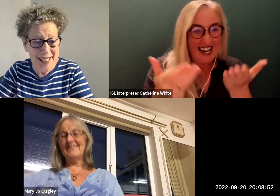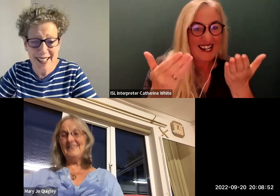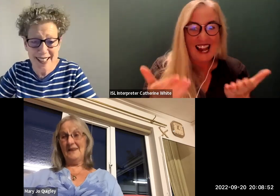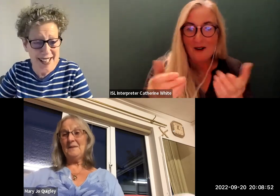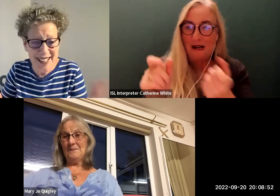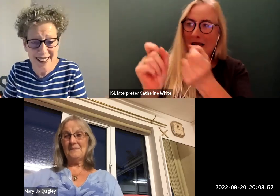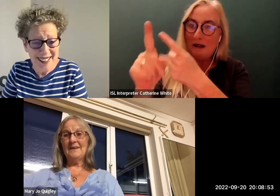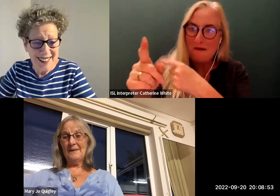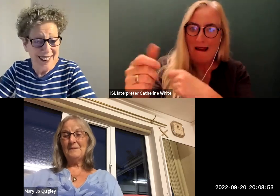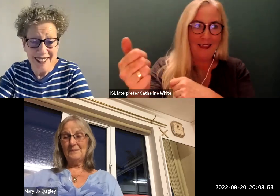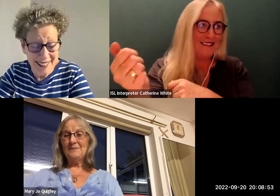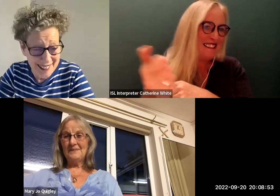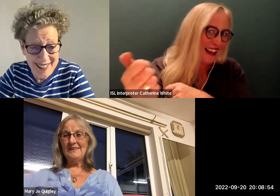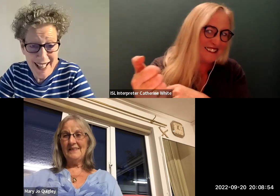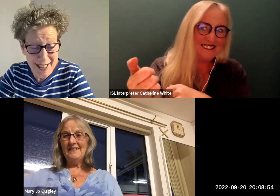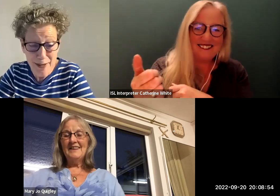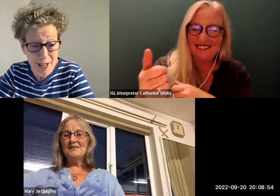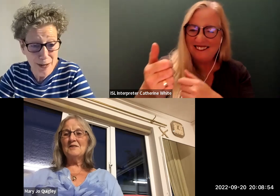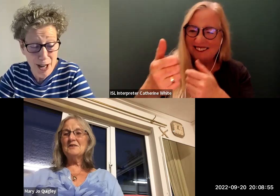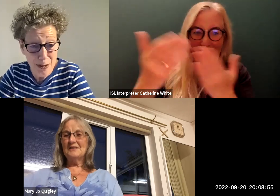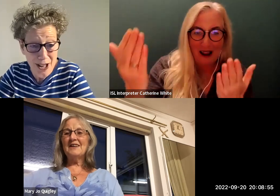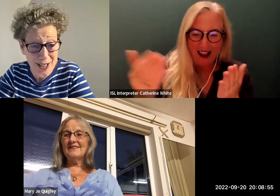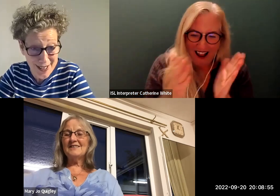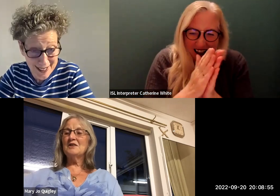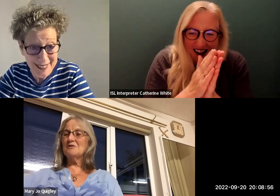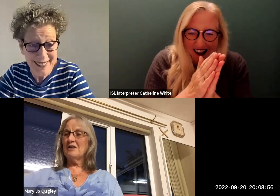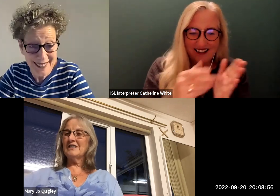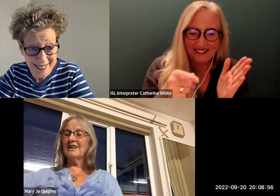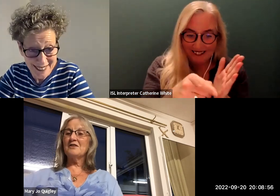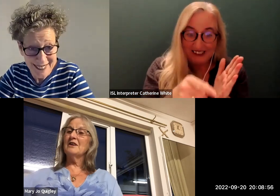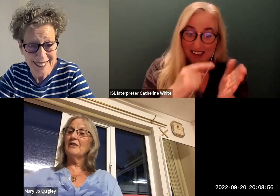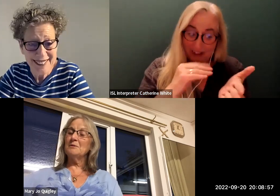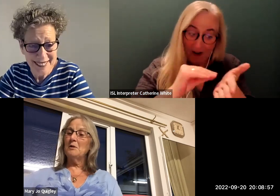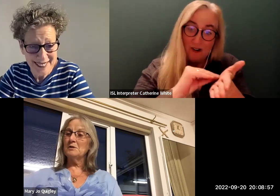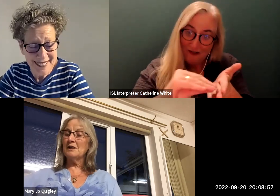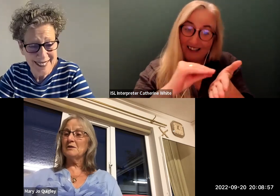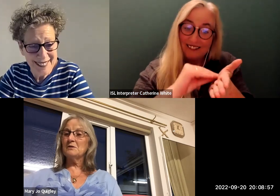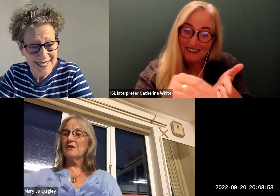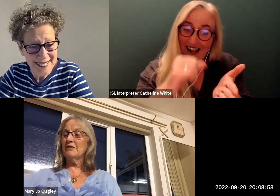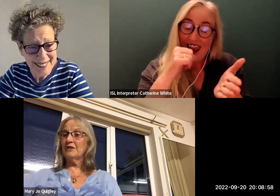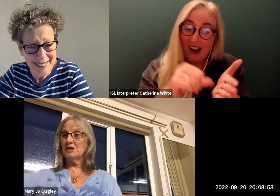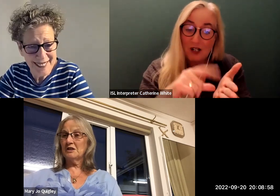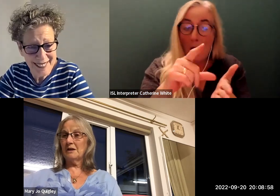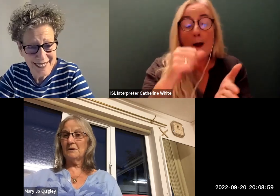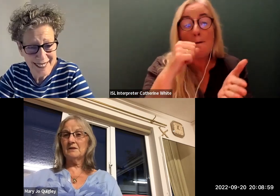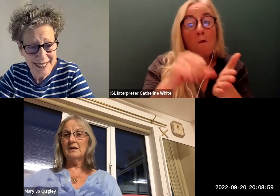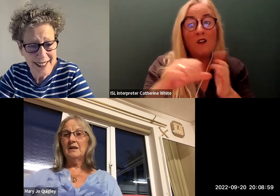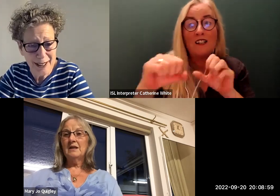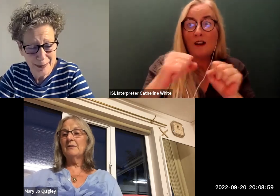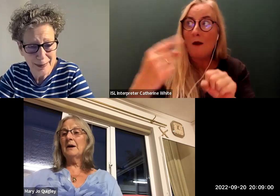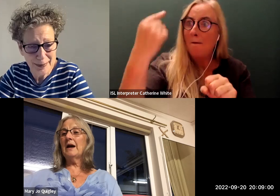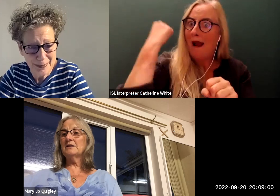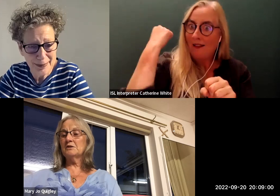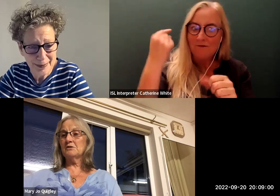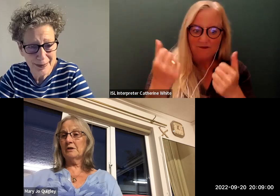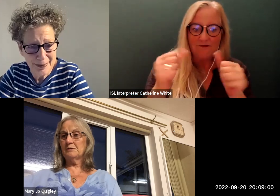emailing, texting. Yeah. The letters are very, So very so you'd write a letter. And in fact, the postal service was very efficient then, because even